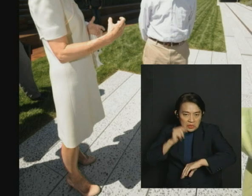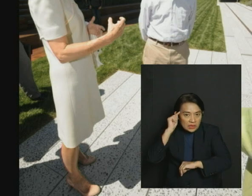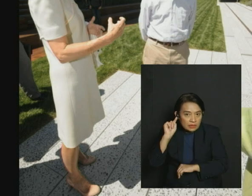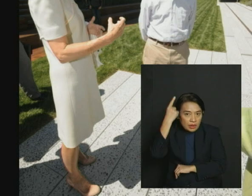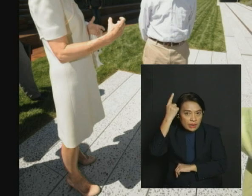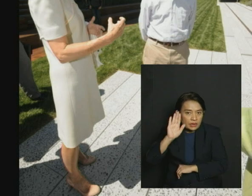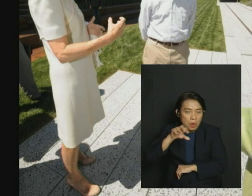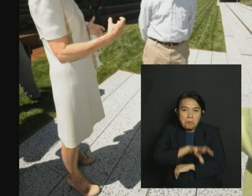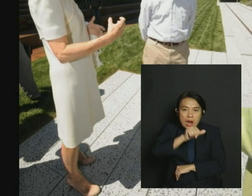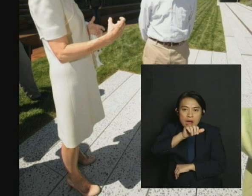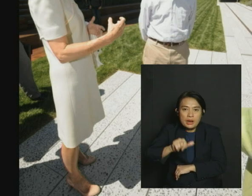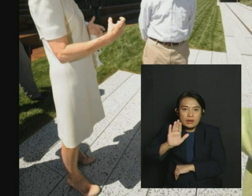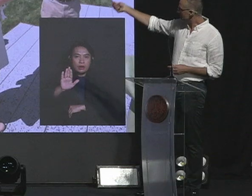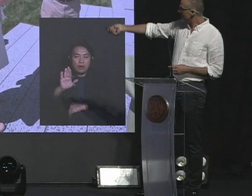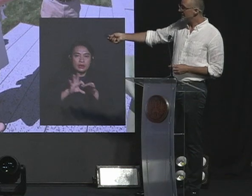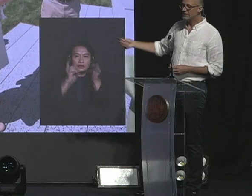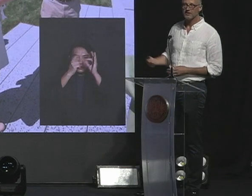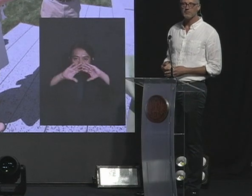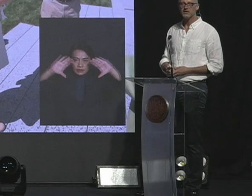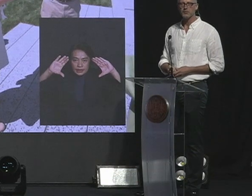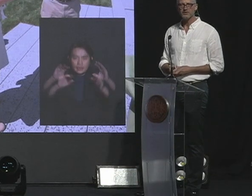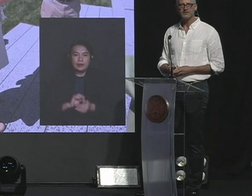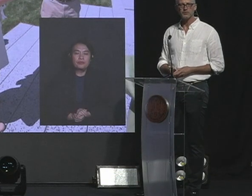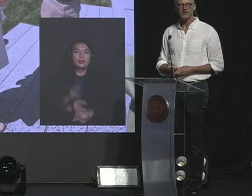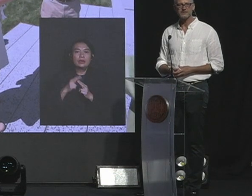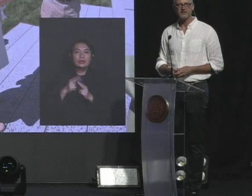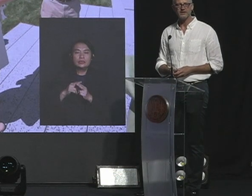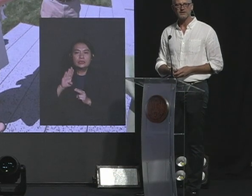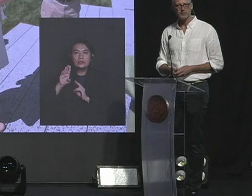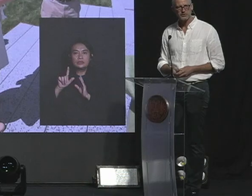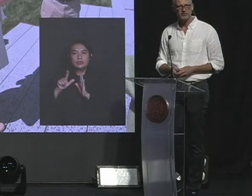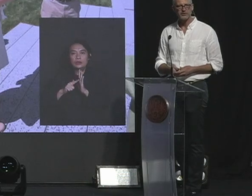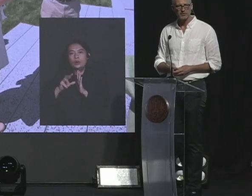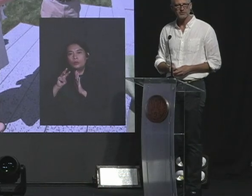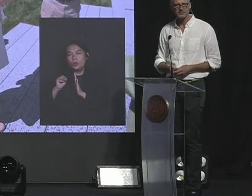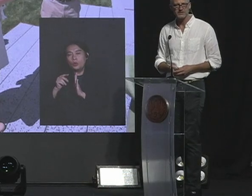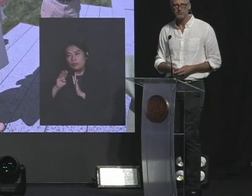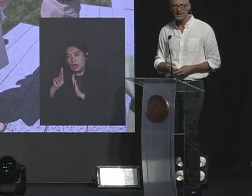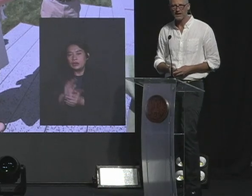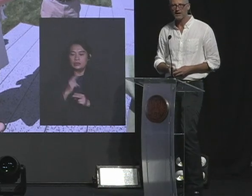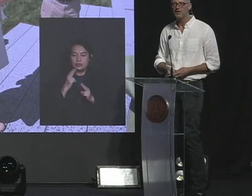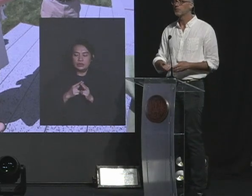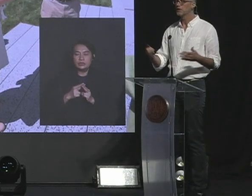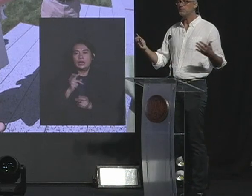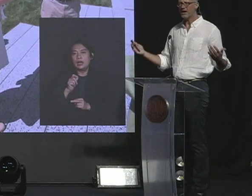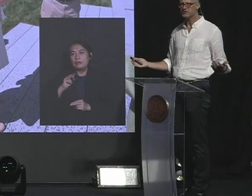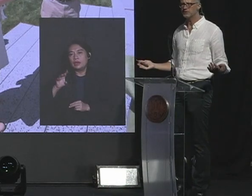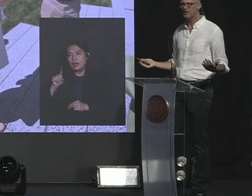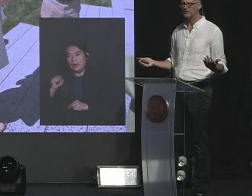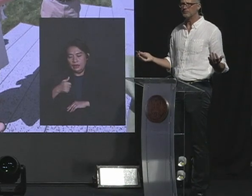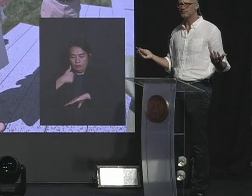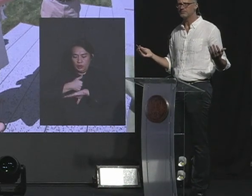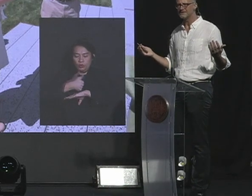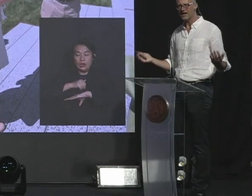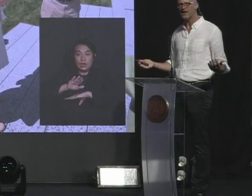time when Bloomberg was mayor. This lady here, Amanda Burden, was the commissioner and director of city planning, passionate